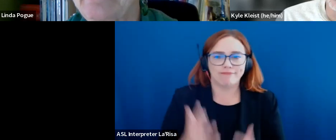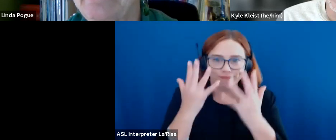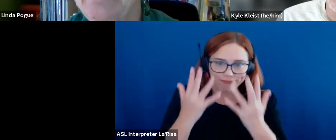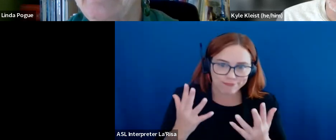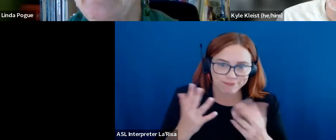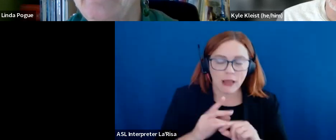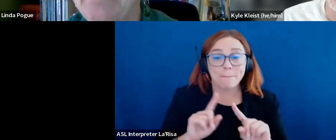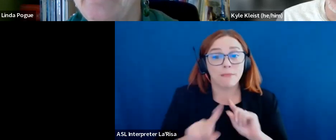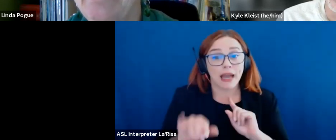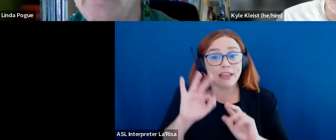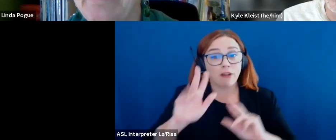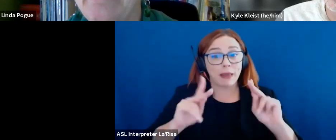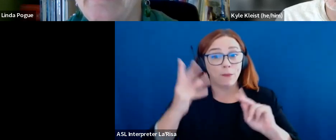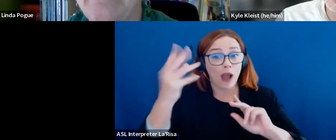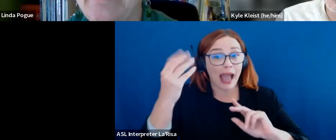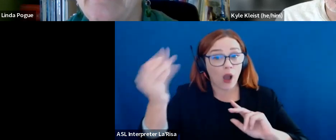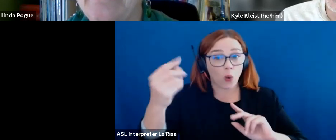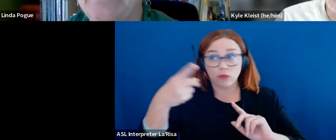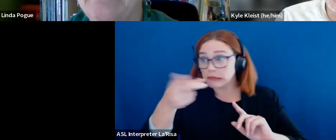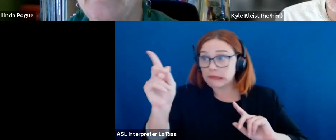I said, recognition goes a long way.